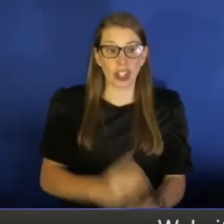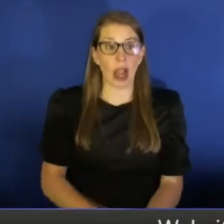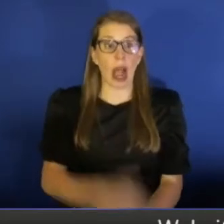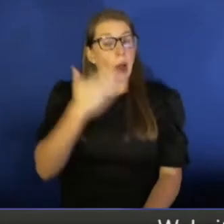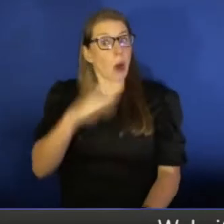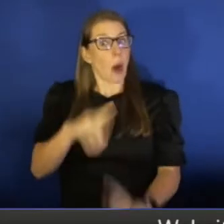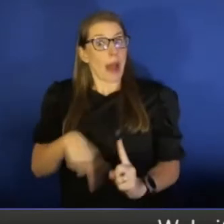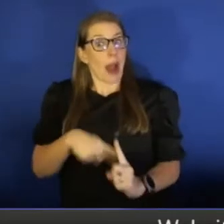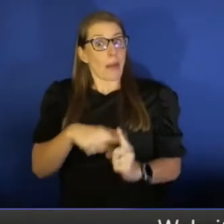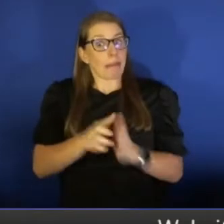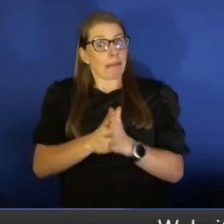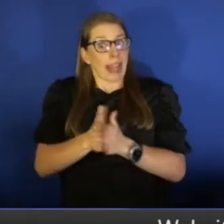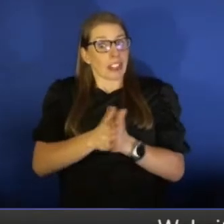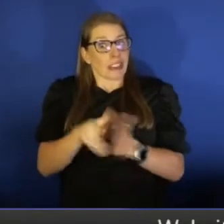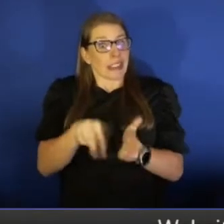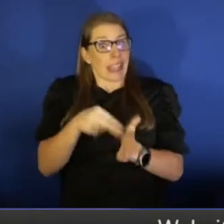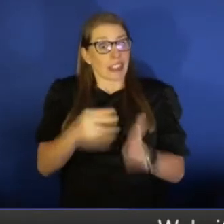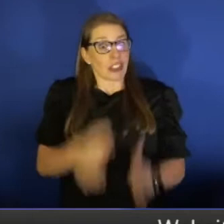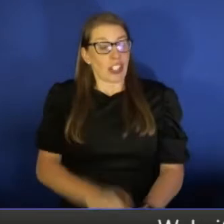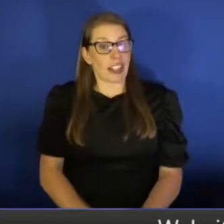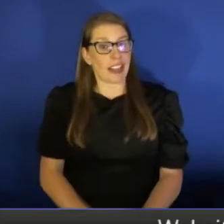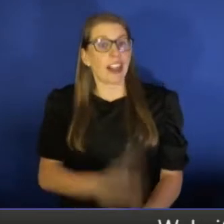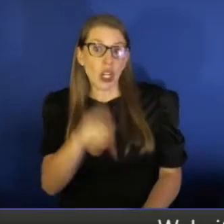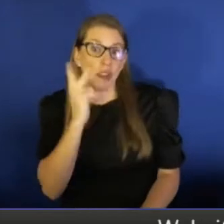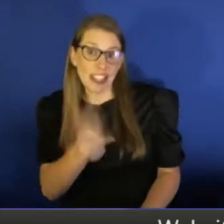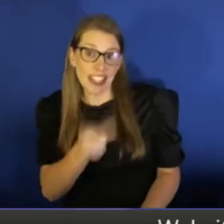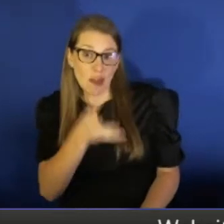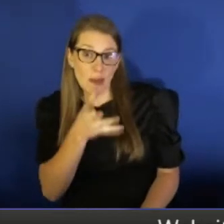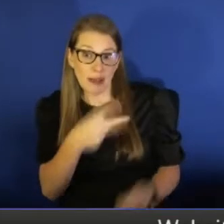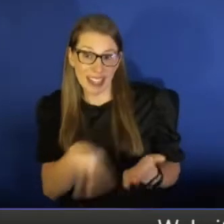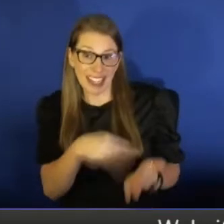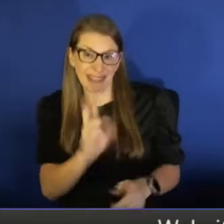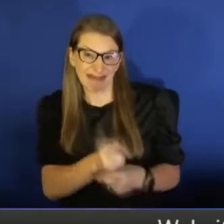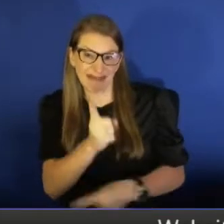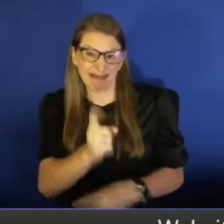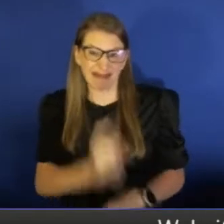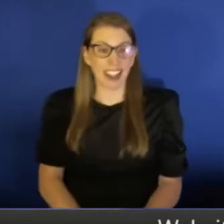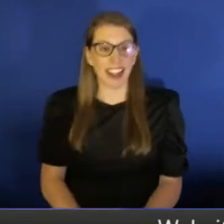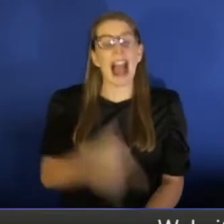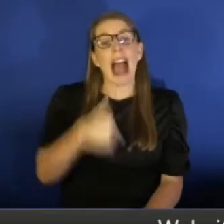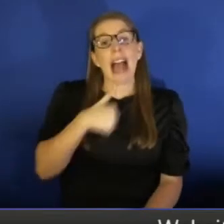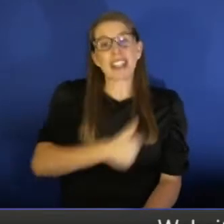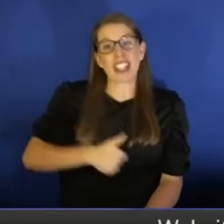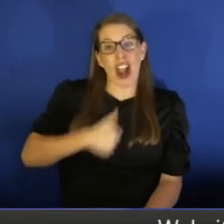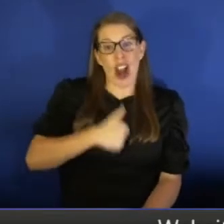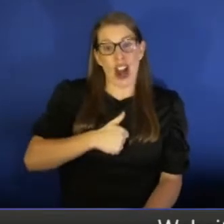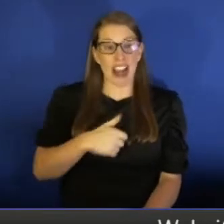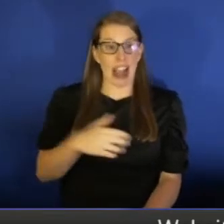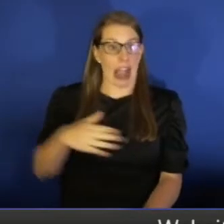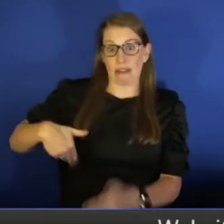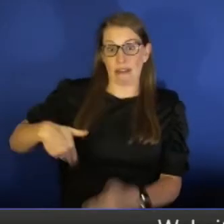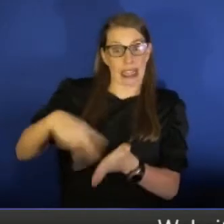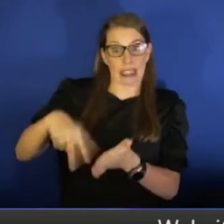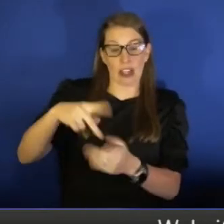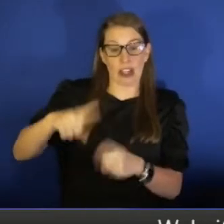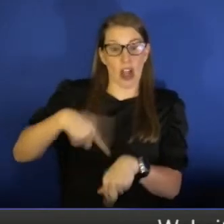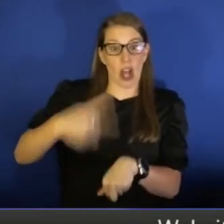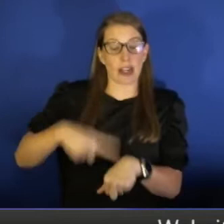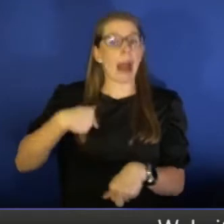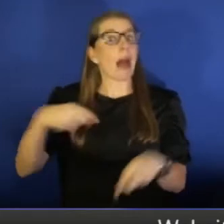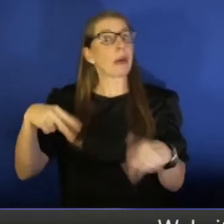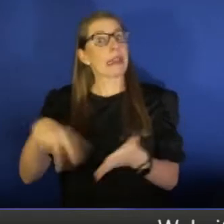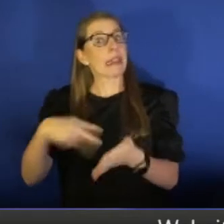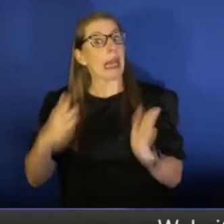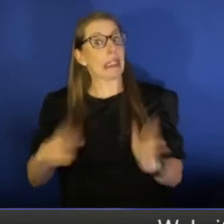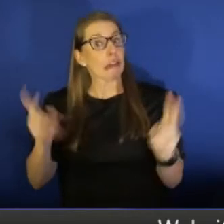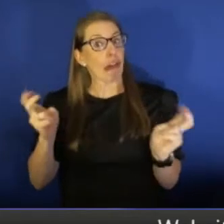dancer, but I did have a dance studio for a long time. Well, I'm sorry, but as I was a dancer too when I was younger, and so when I hear